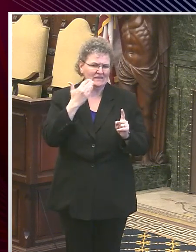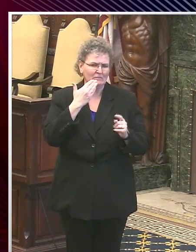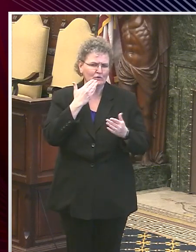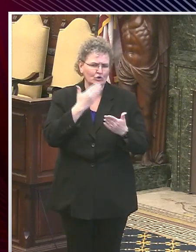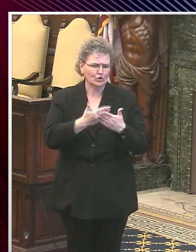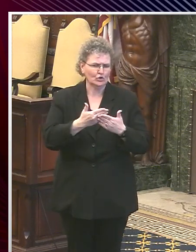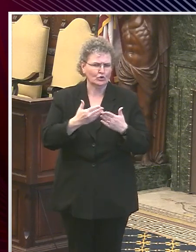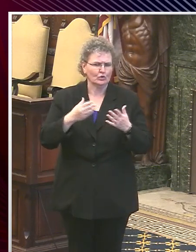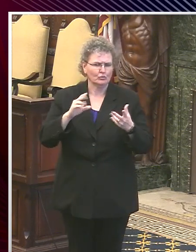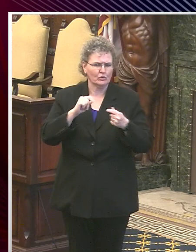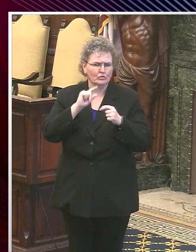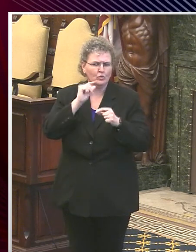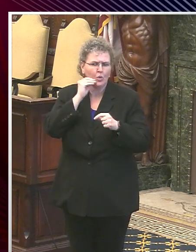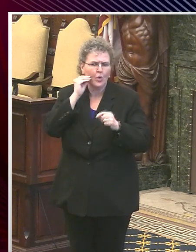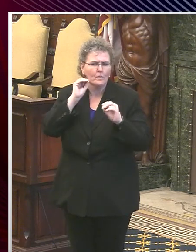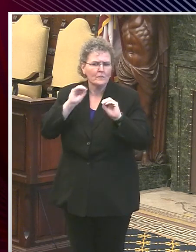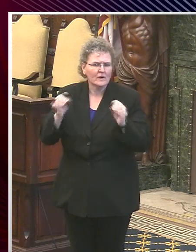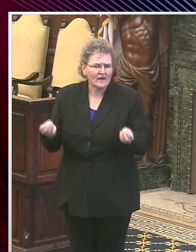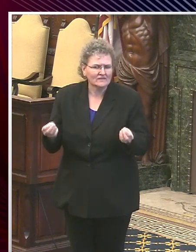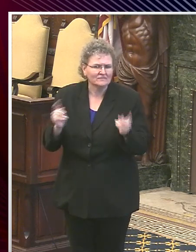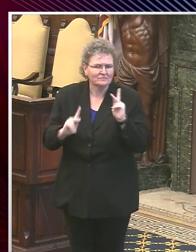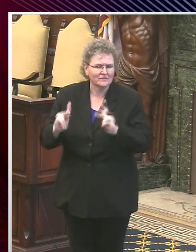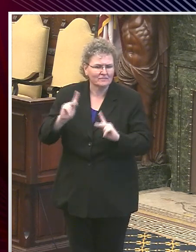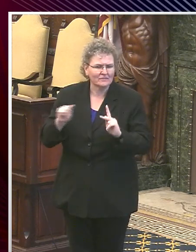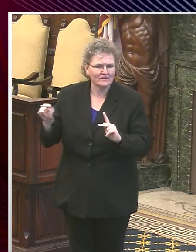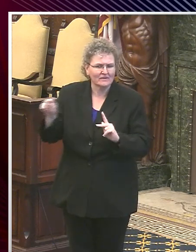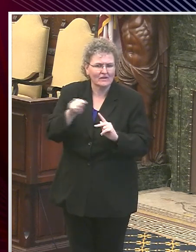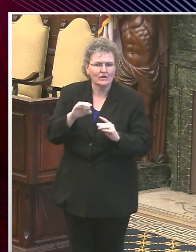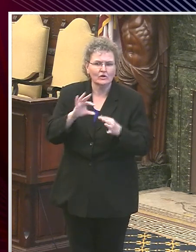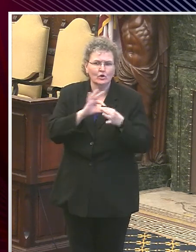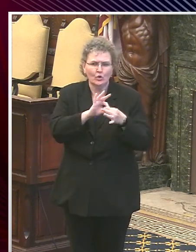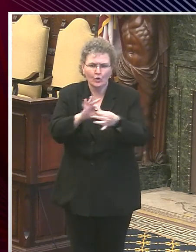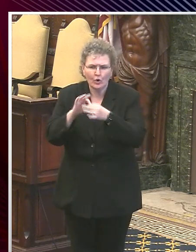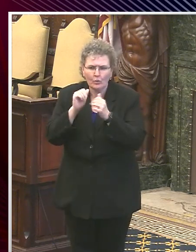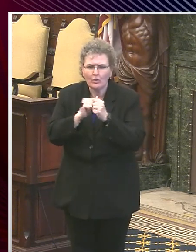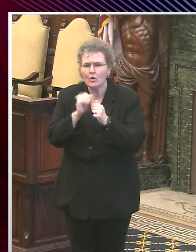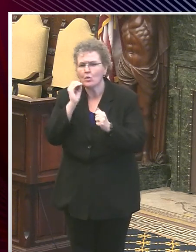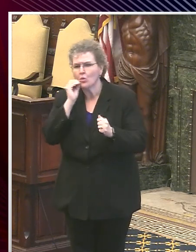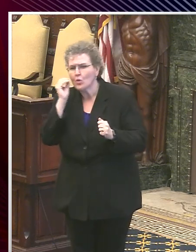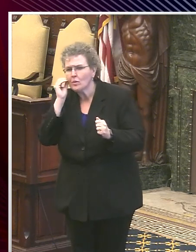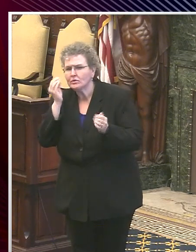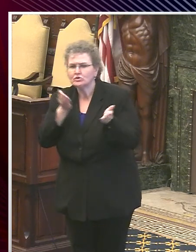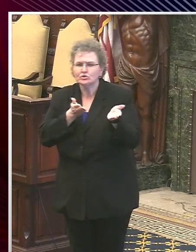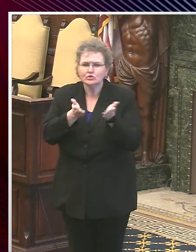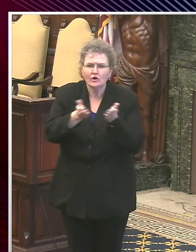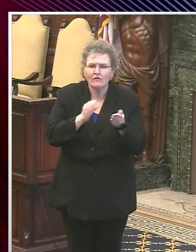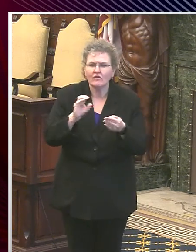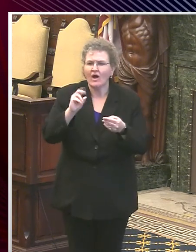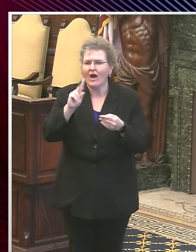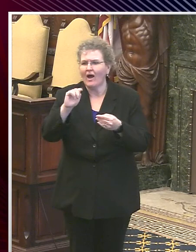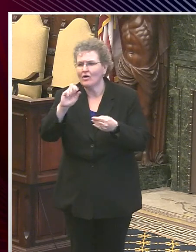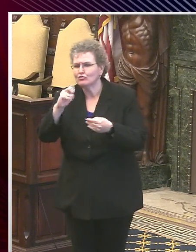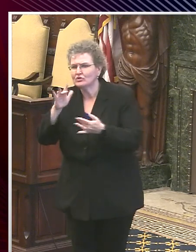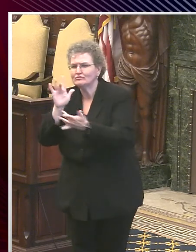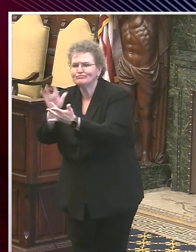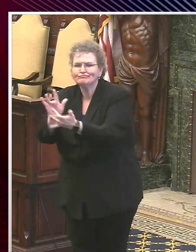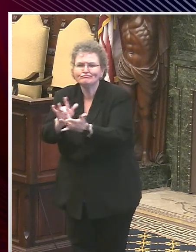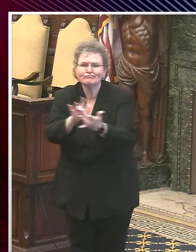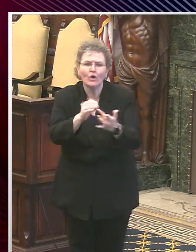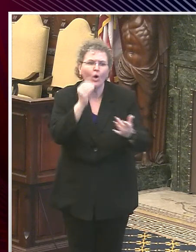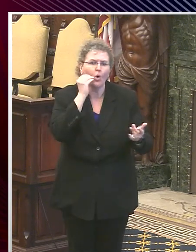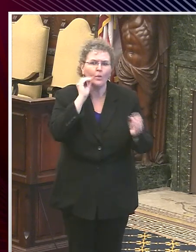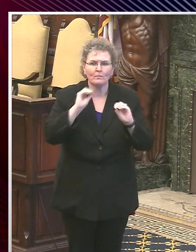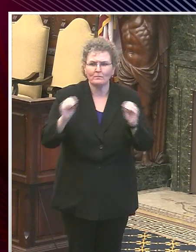homeless population. Has there been any coordination with the Department of Homeless Services, homeless outreach at all to get that